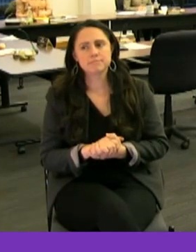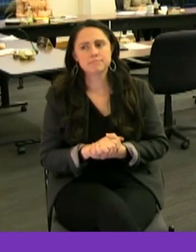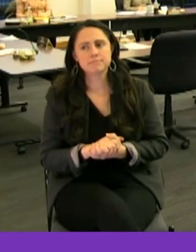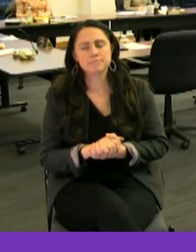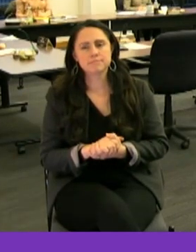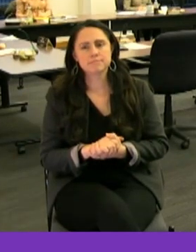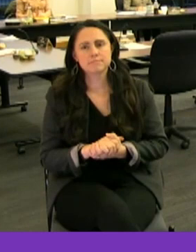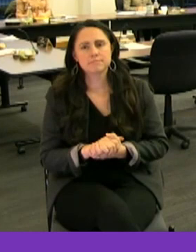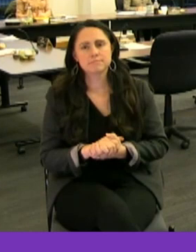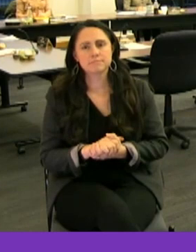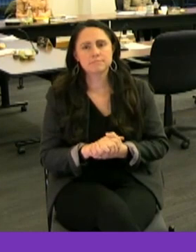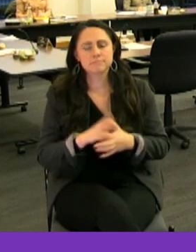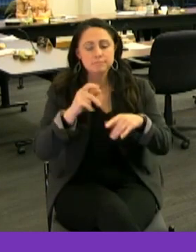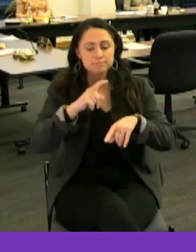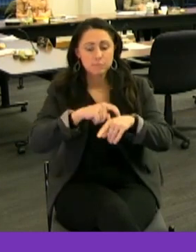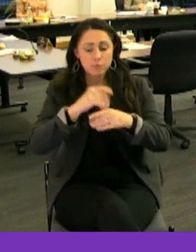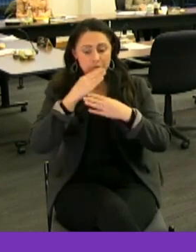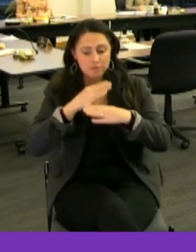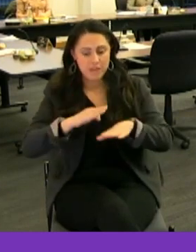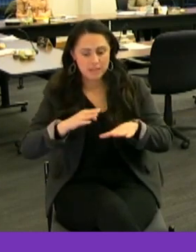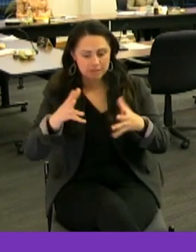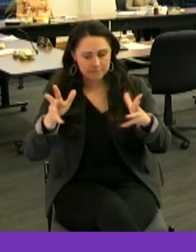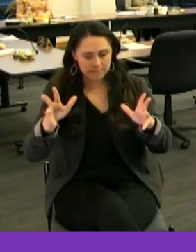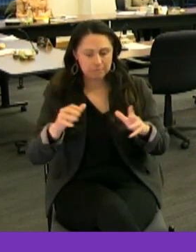You're doing the moment of silence, right?